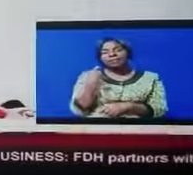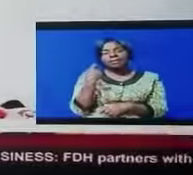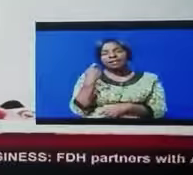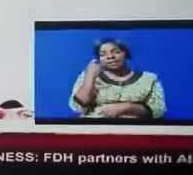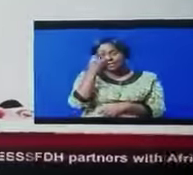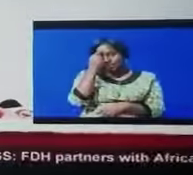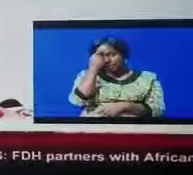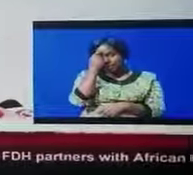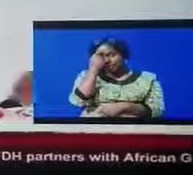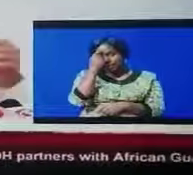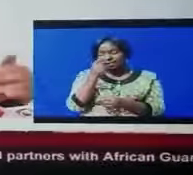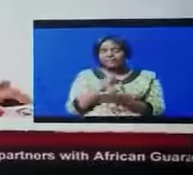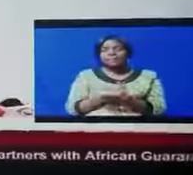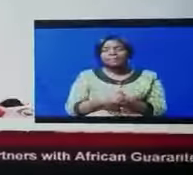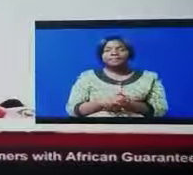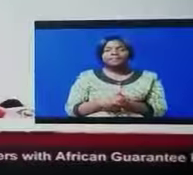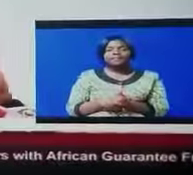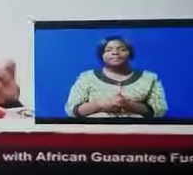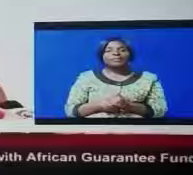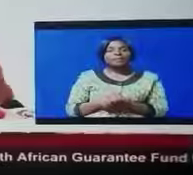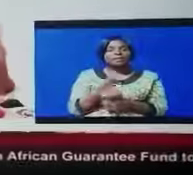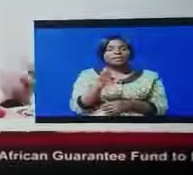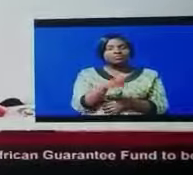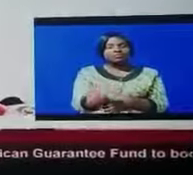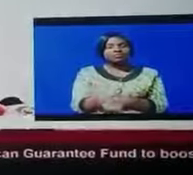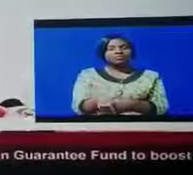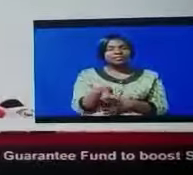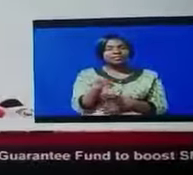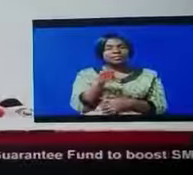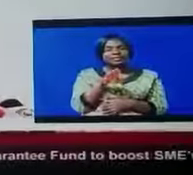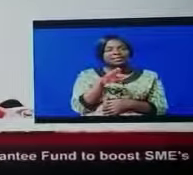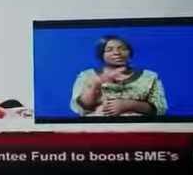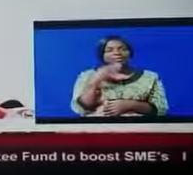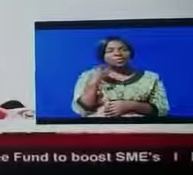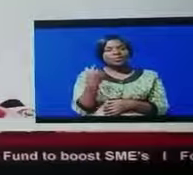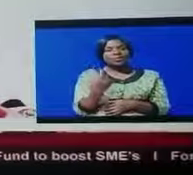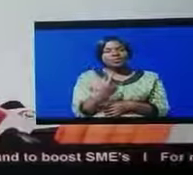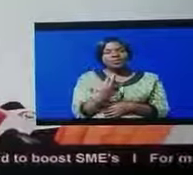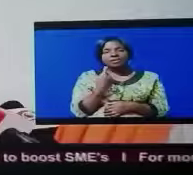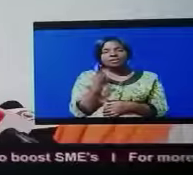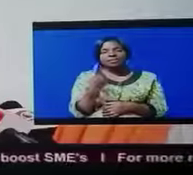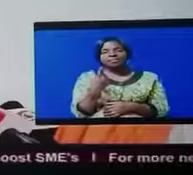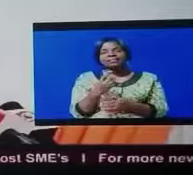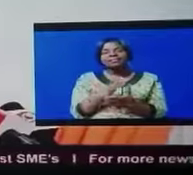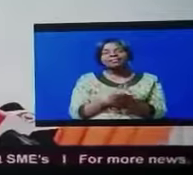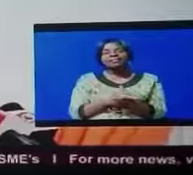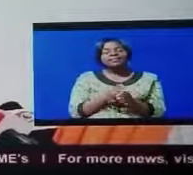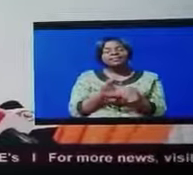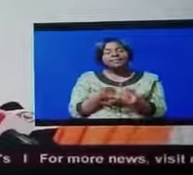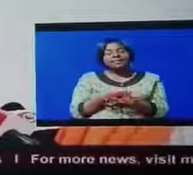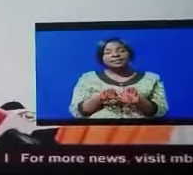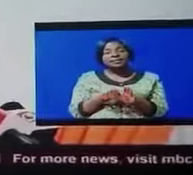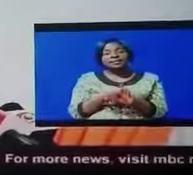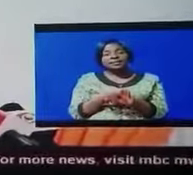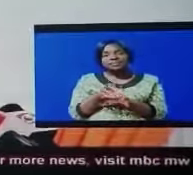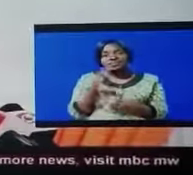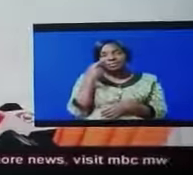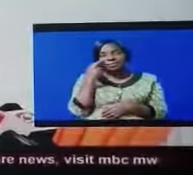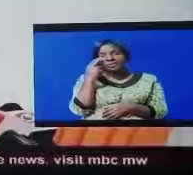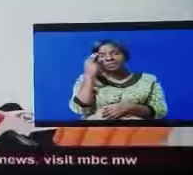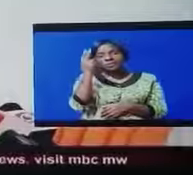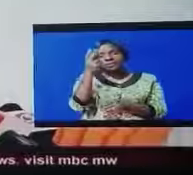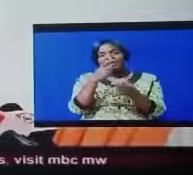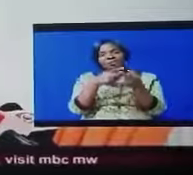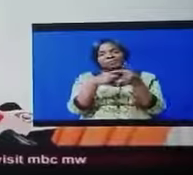entire world is one. Only the narrow mind categorized people as our own